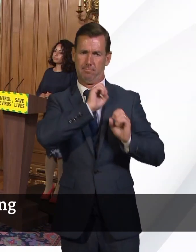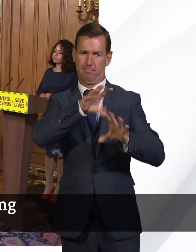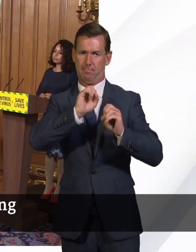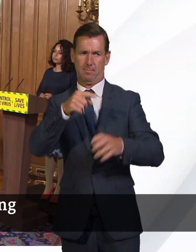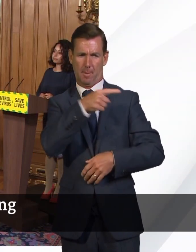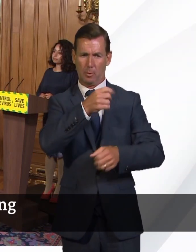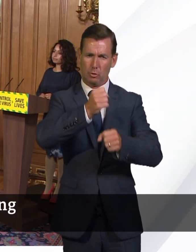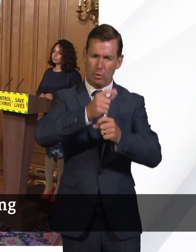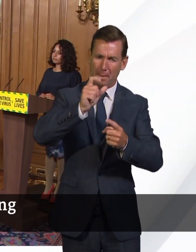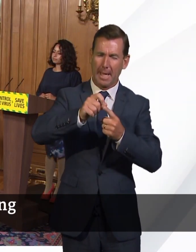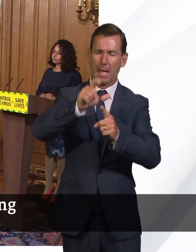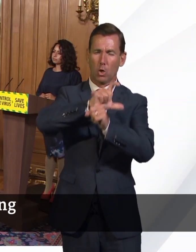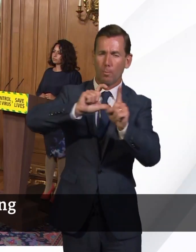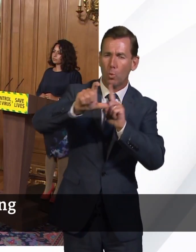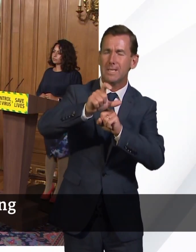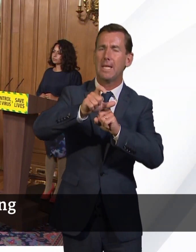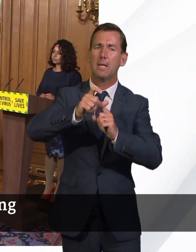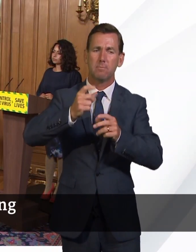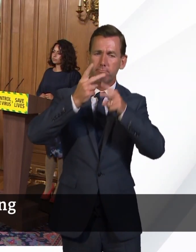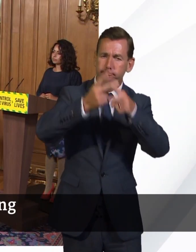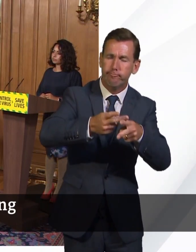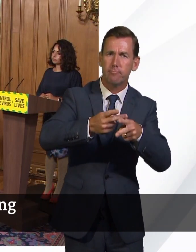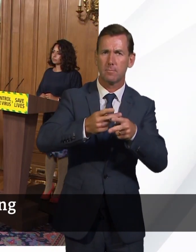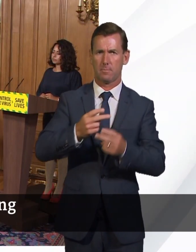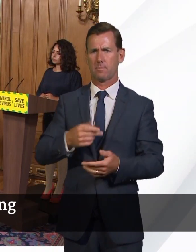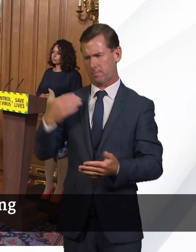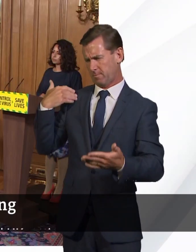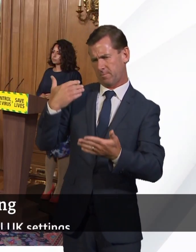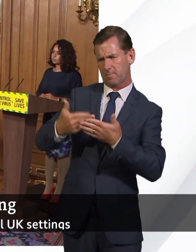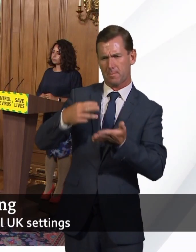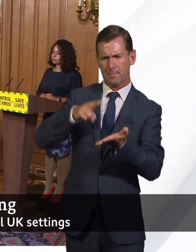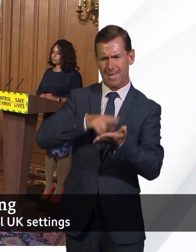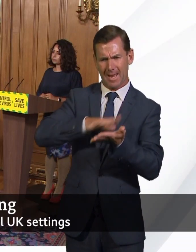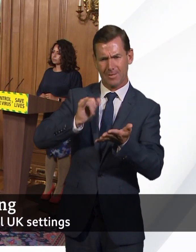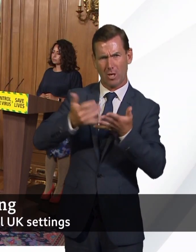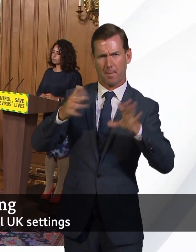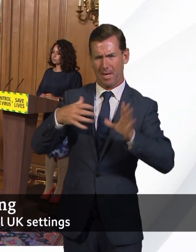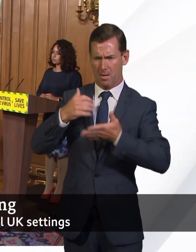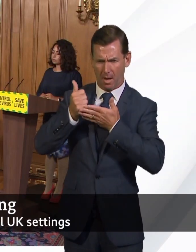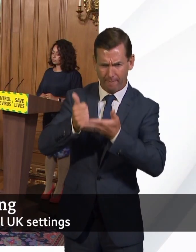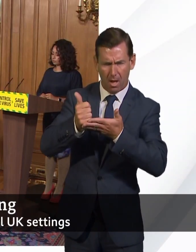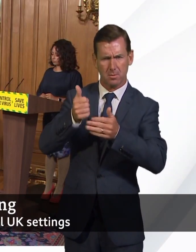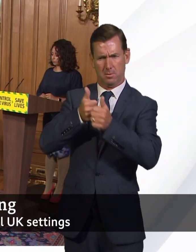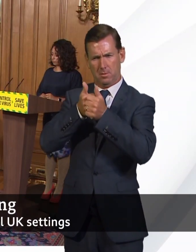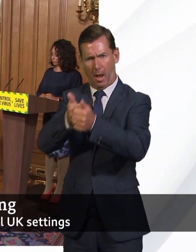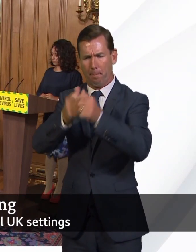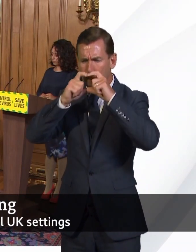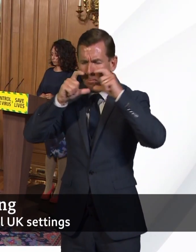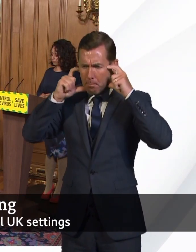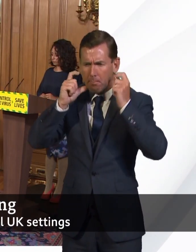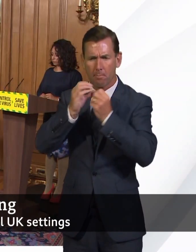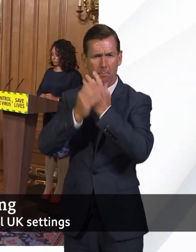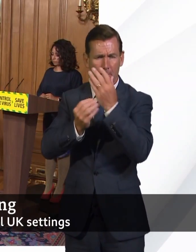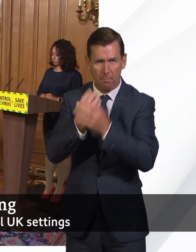has been supporting care homes with infection control training and advice and support on, for instance, PPE usage. We're putting in